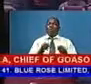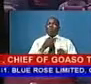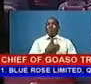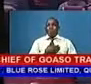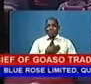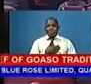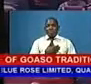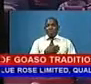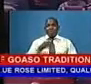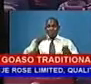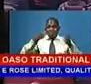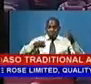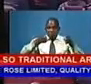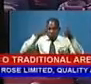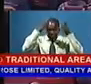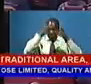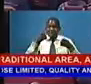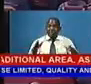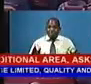Mr. Addison, we have ruled that